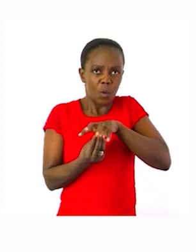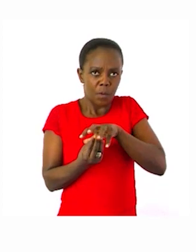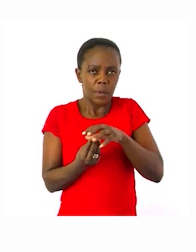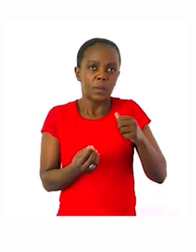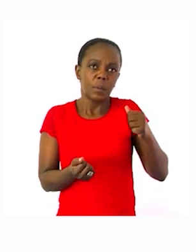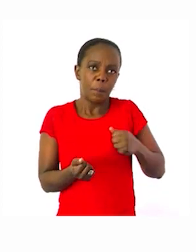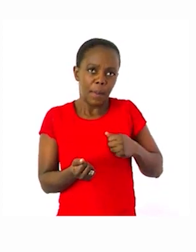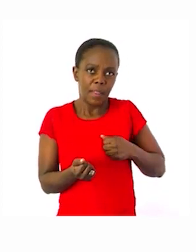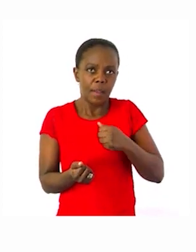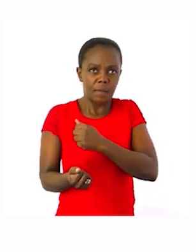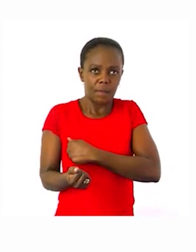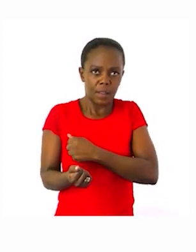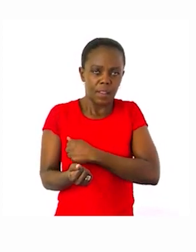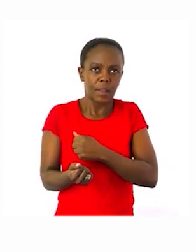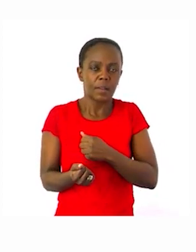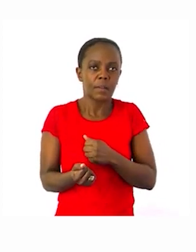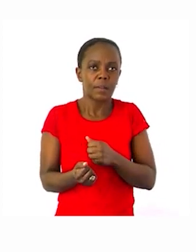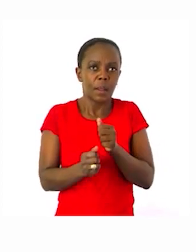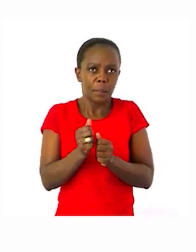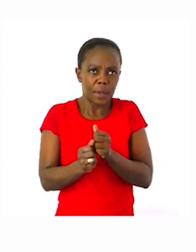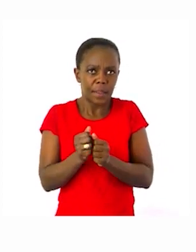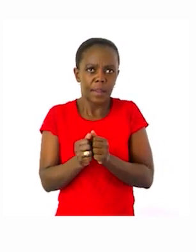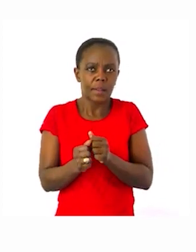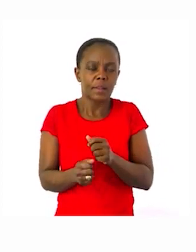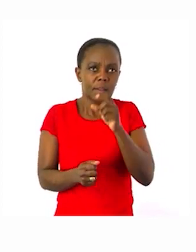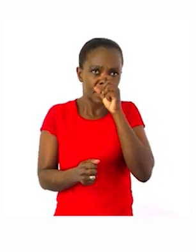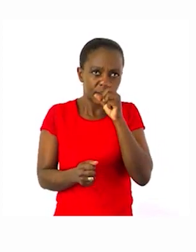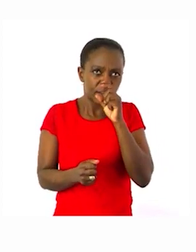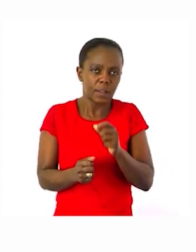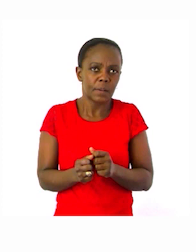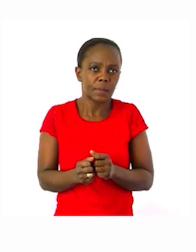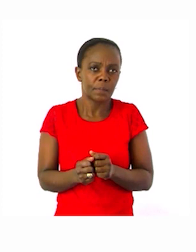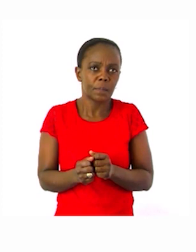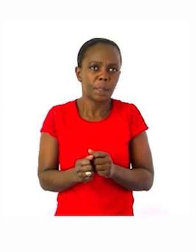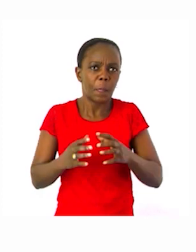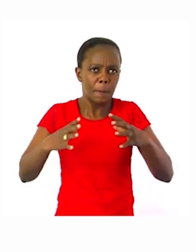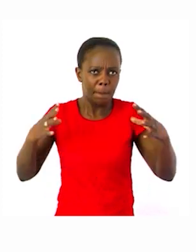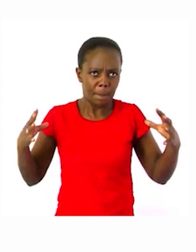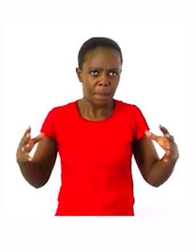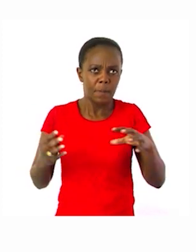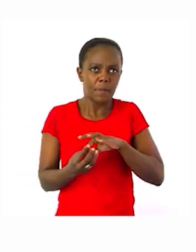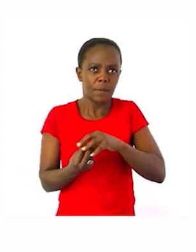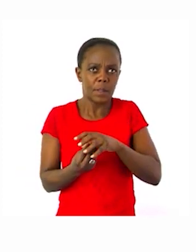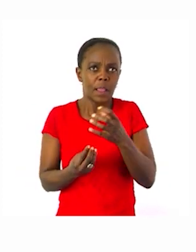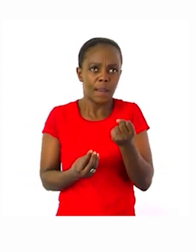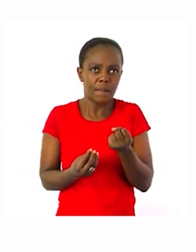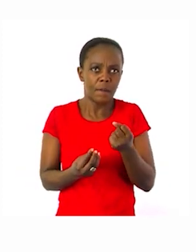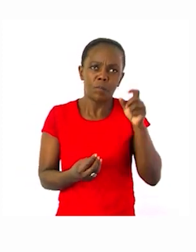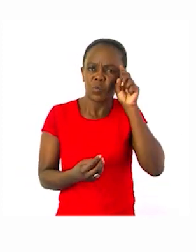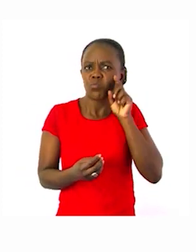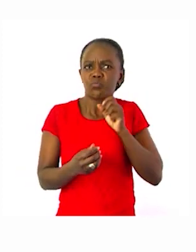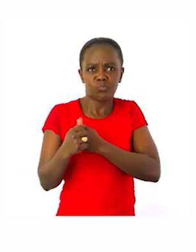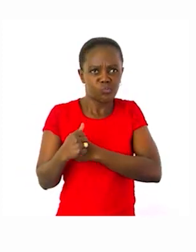mother, father, brother, and sister. Our extended family has